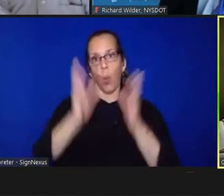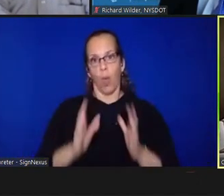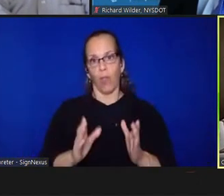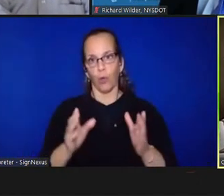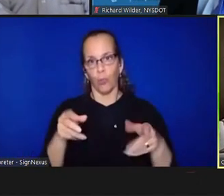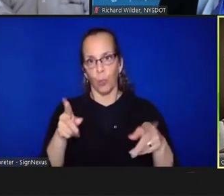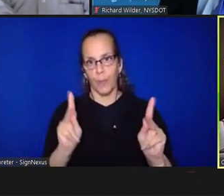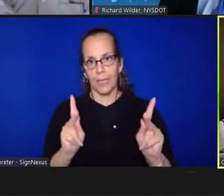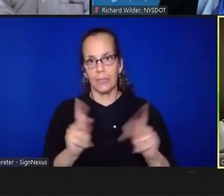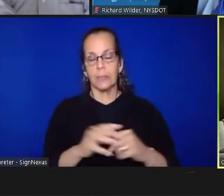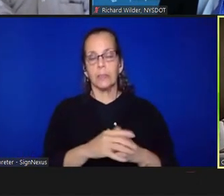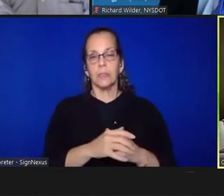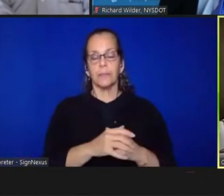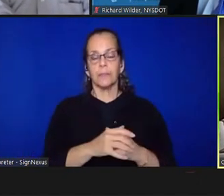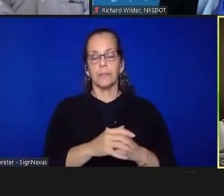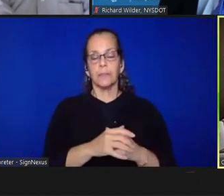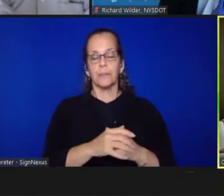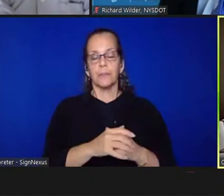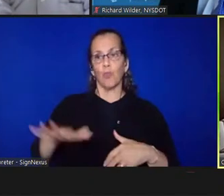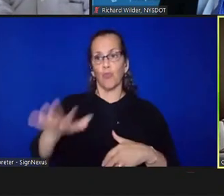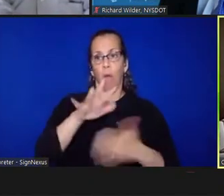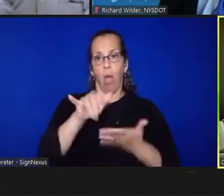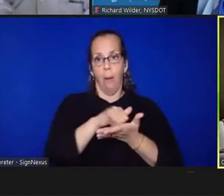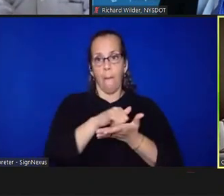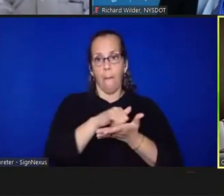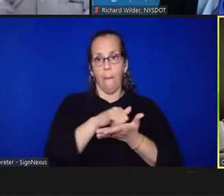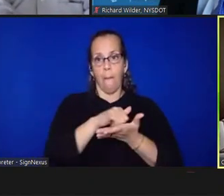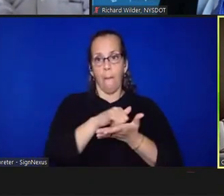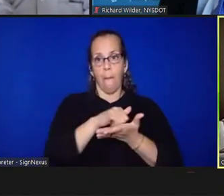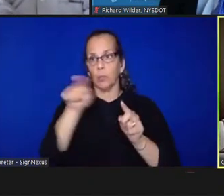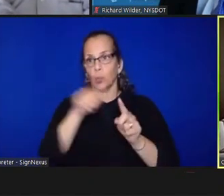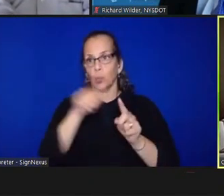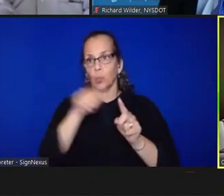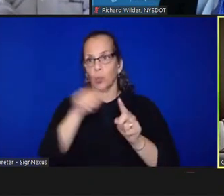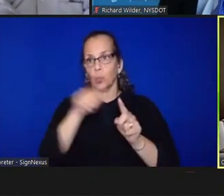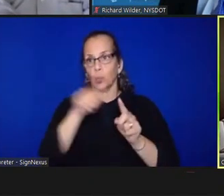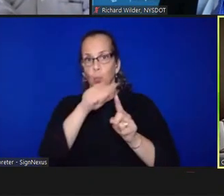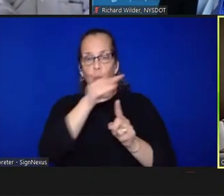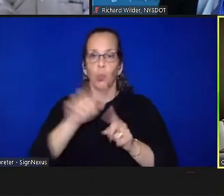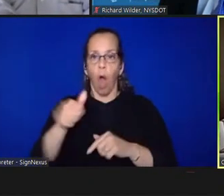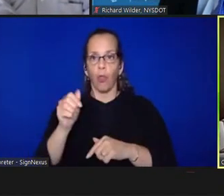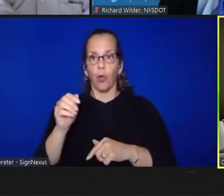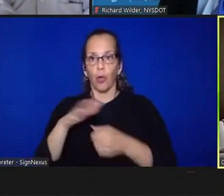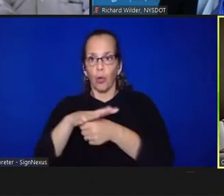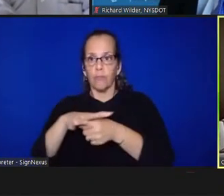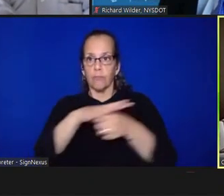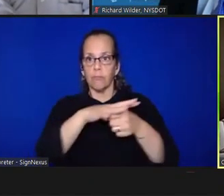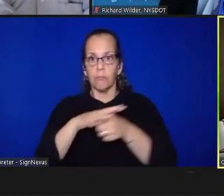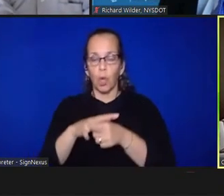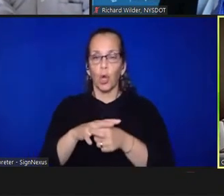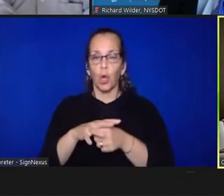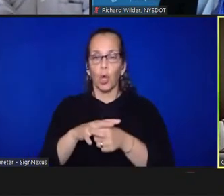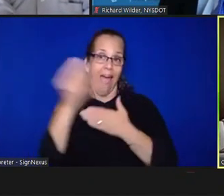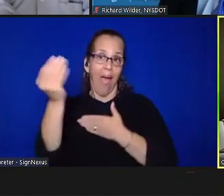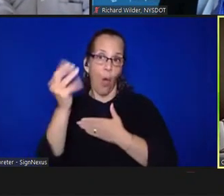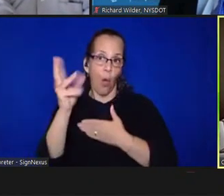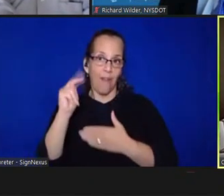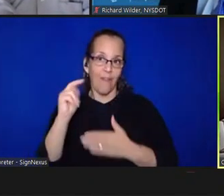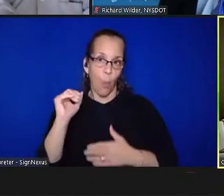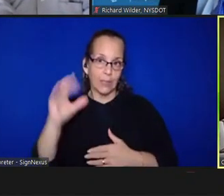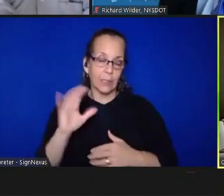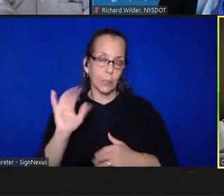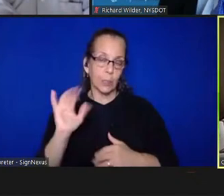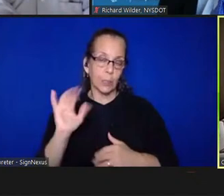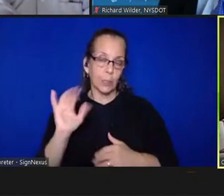and within and around Manhattan and to the other boroughs as well as getting outside of the city as a